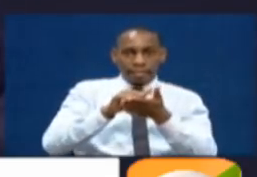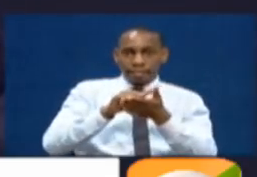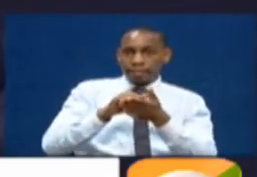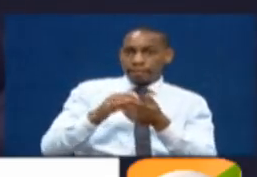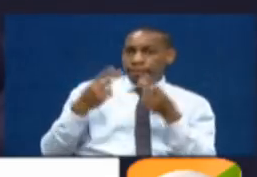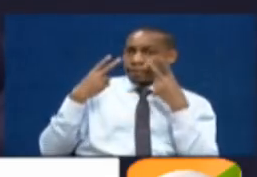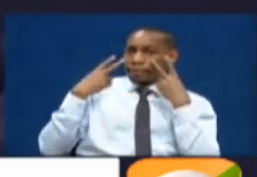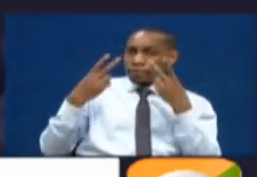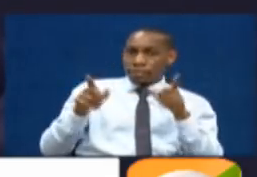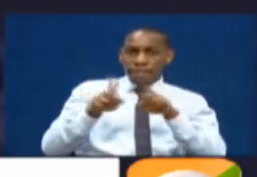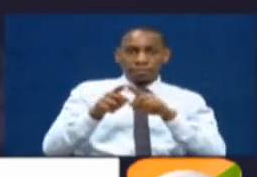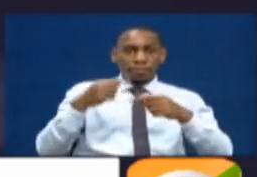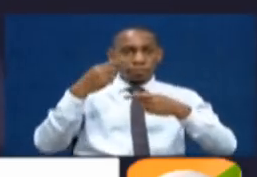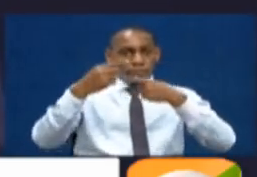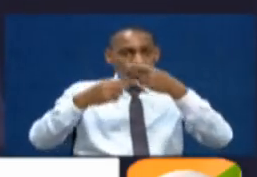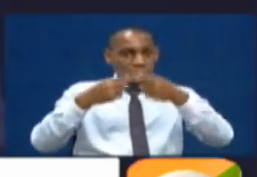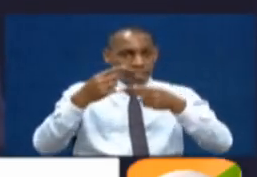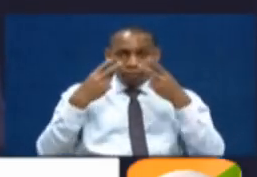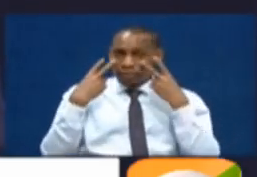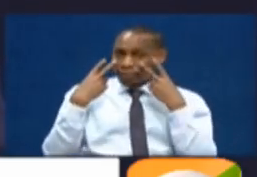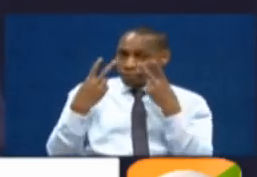and continues to be perceived